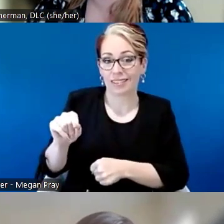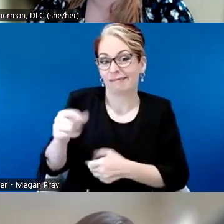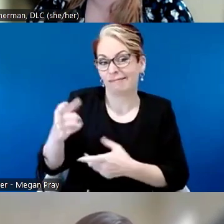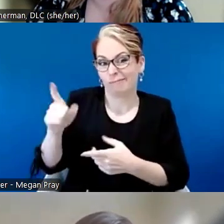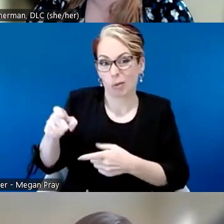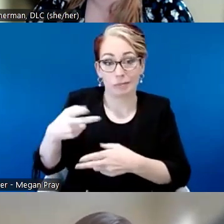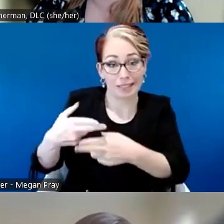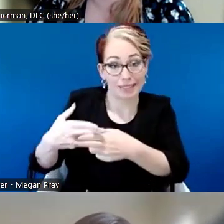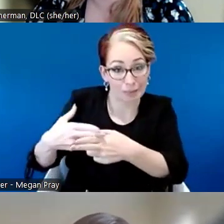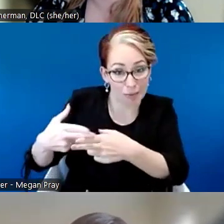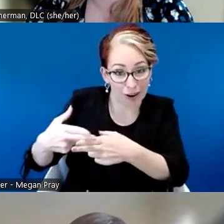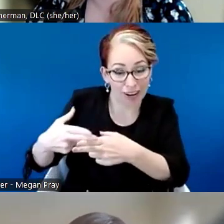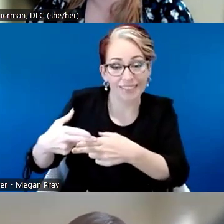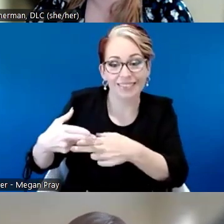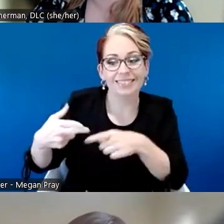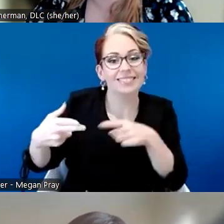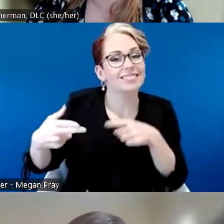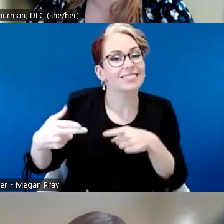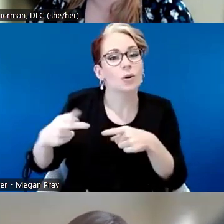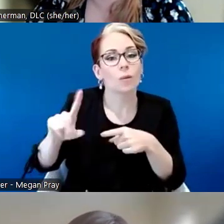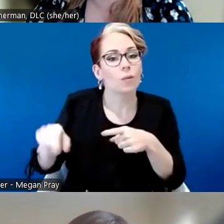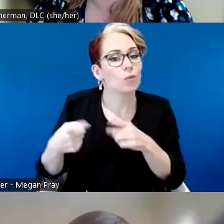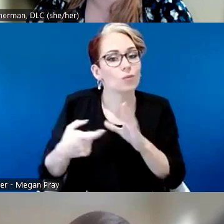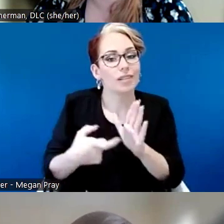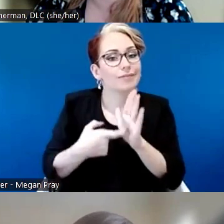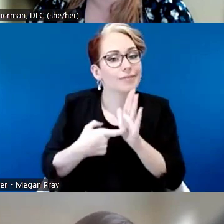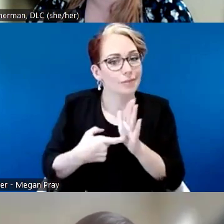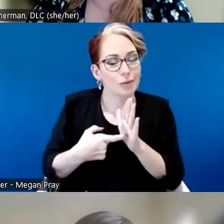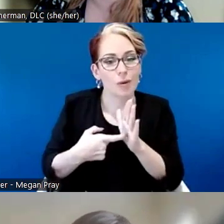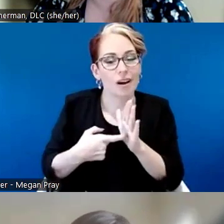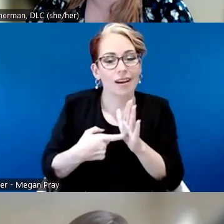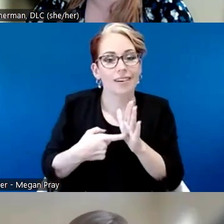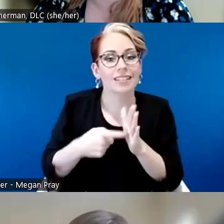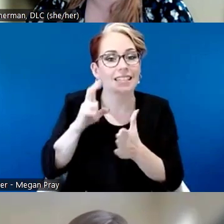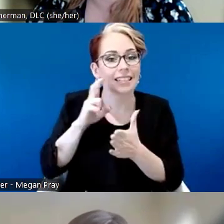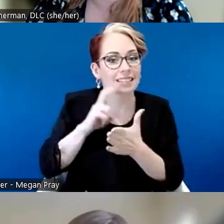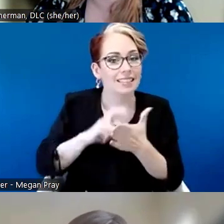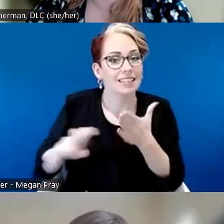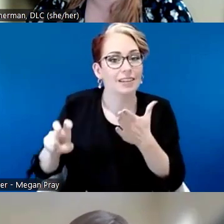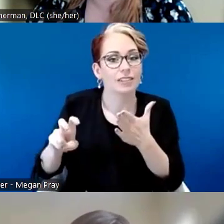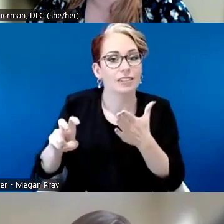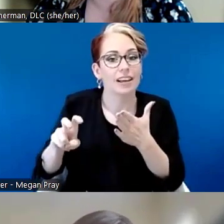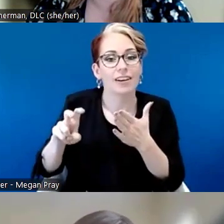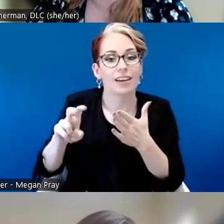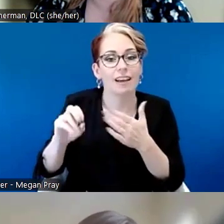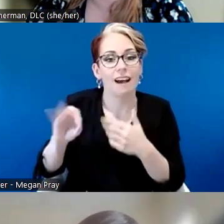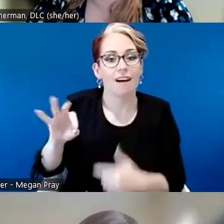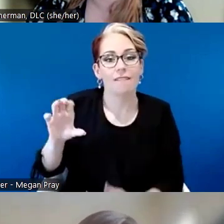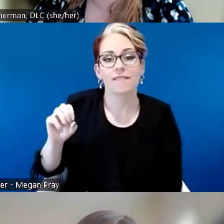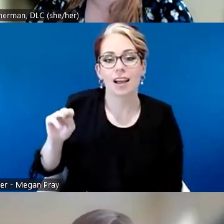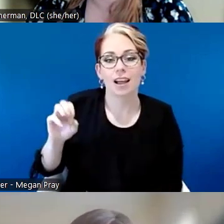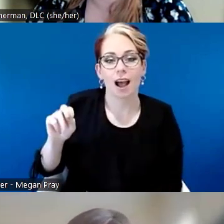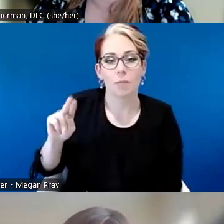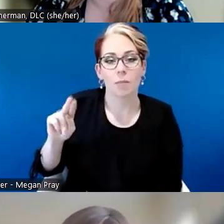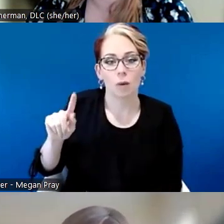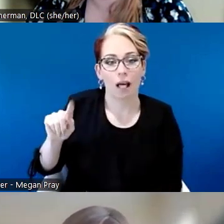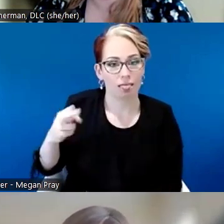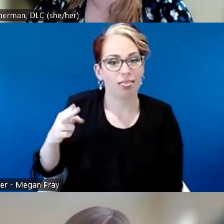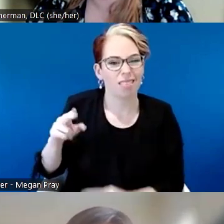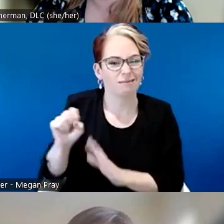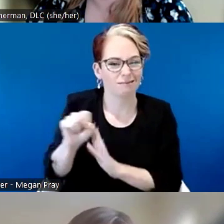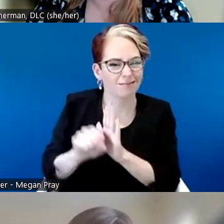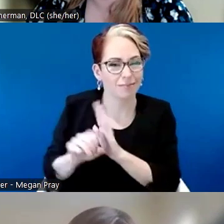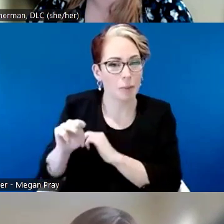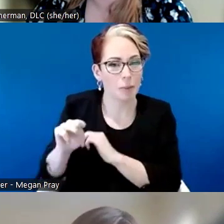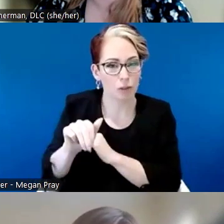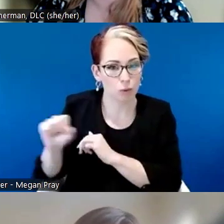law, it only required that the Secretary of the Commonwealth, because of advocacy of